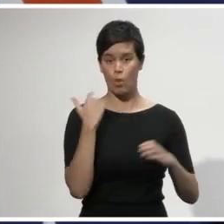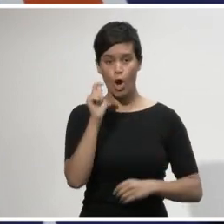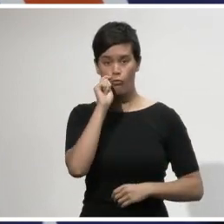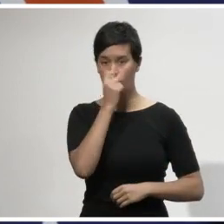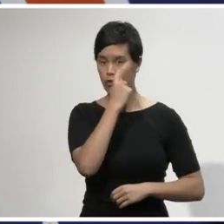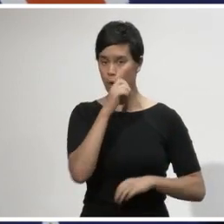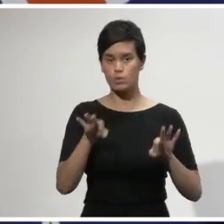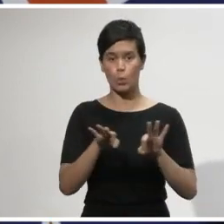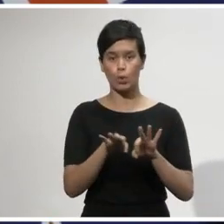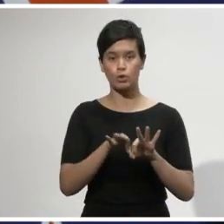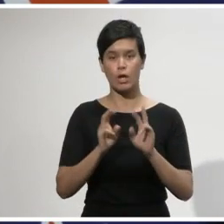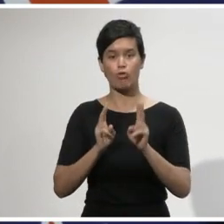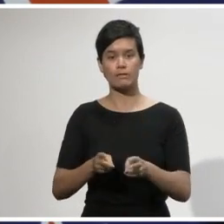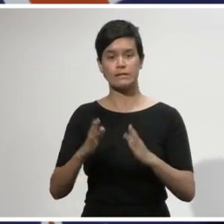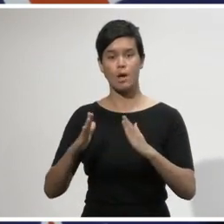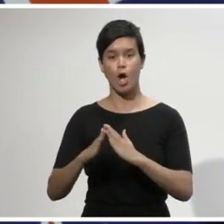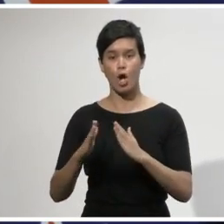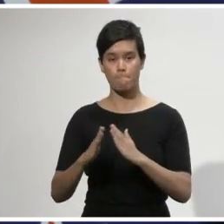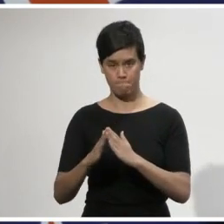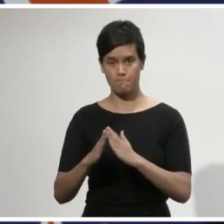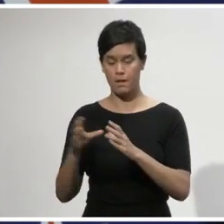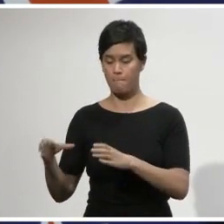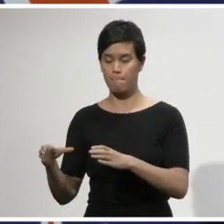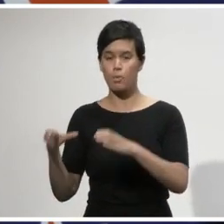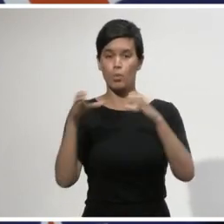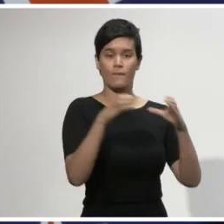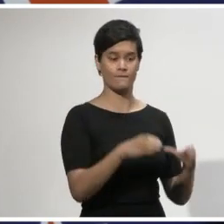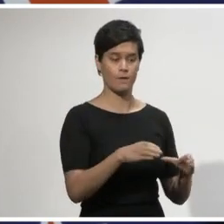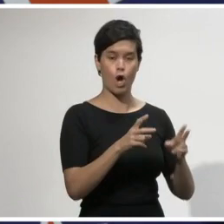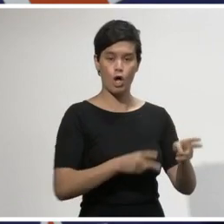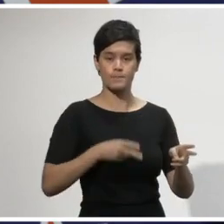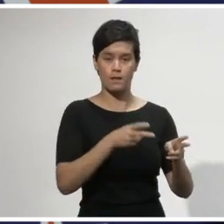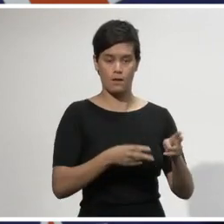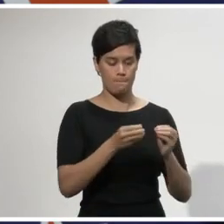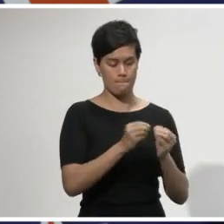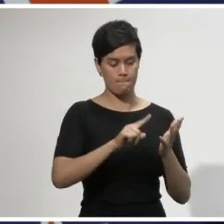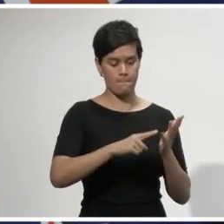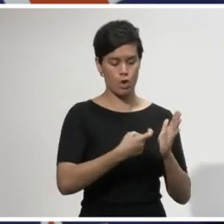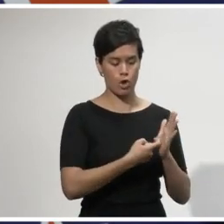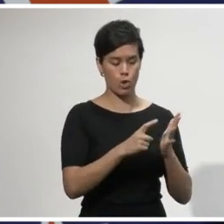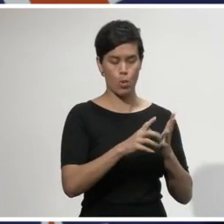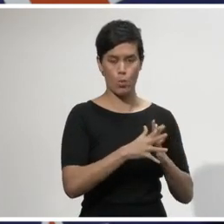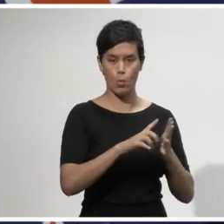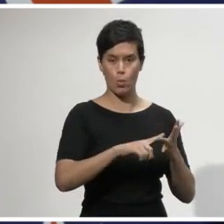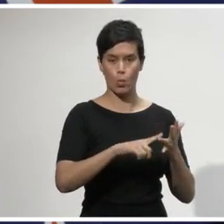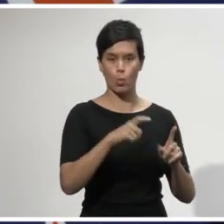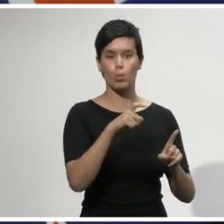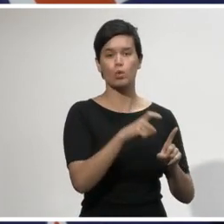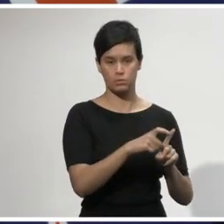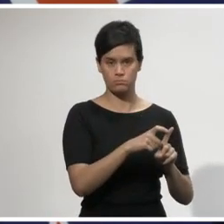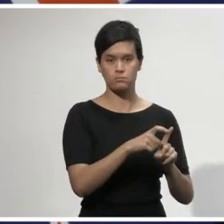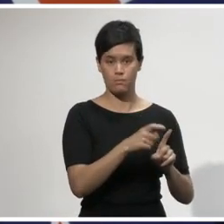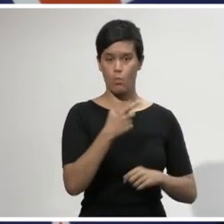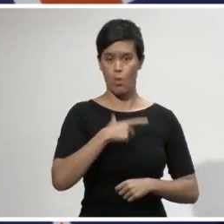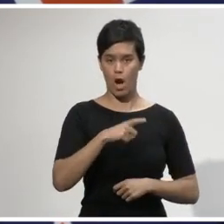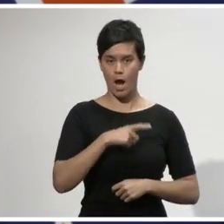and Hospital to Burwood Hospital earlier in the week as part of the Canterbury District Health Board's cluster